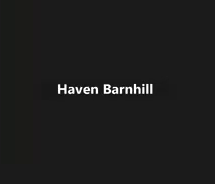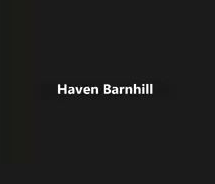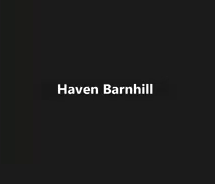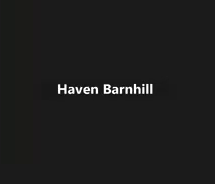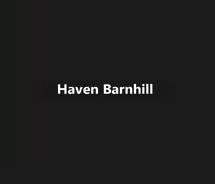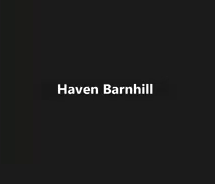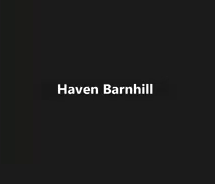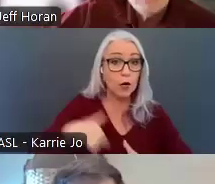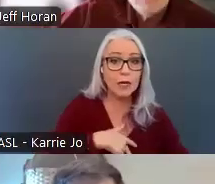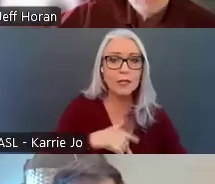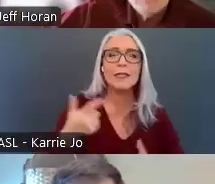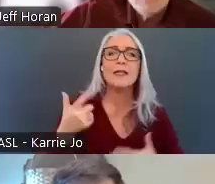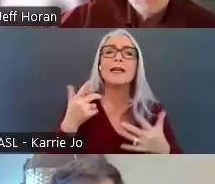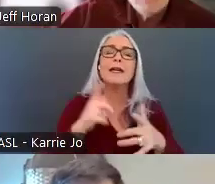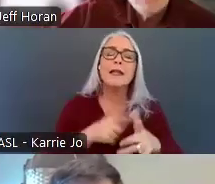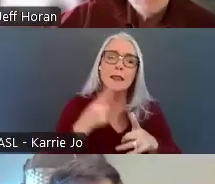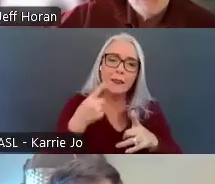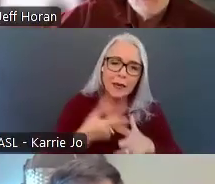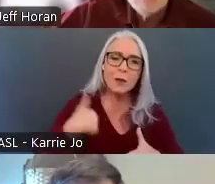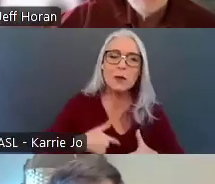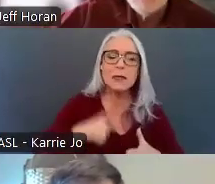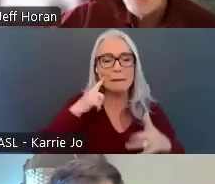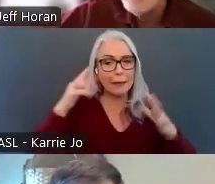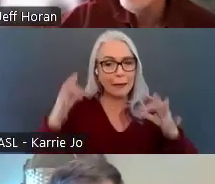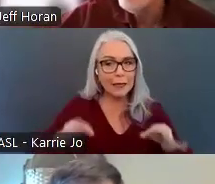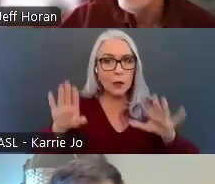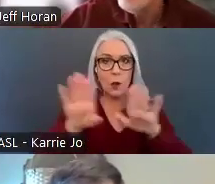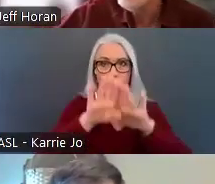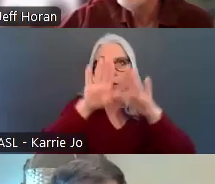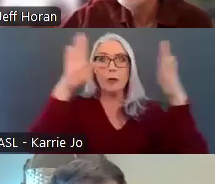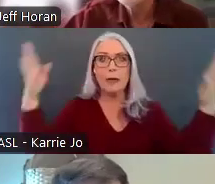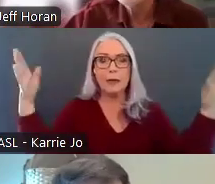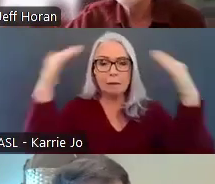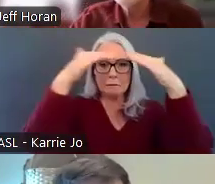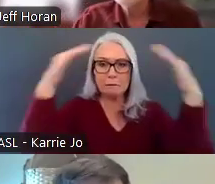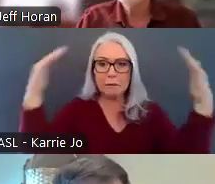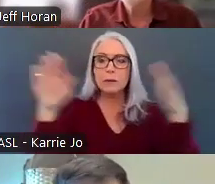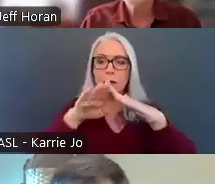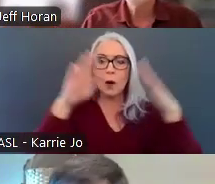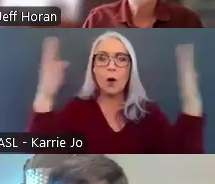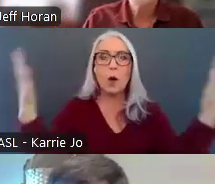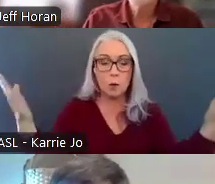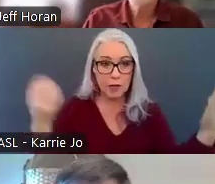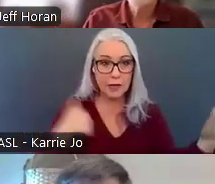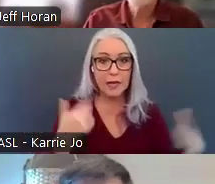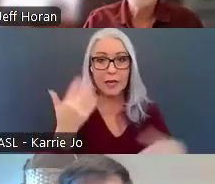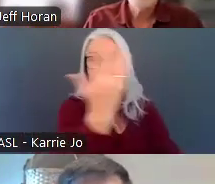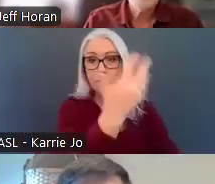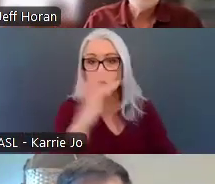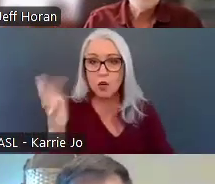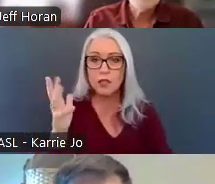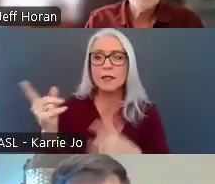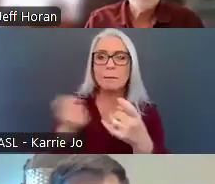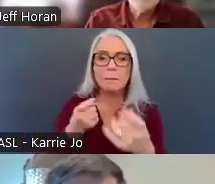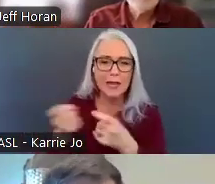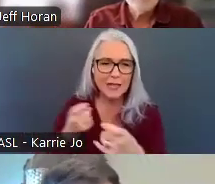real big fan for opening the canopy. And as a friend of mine would say, foresters are managers of